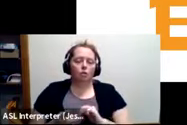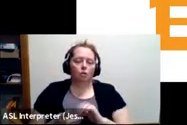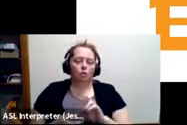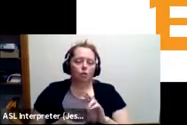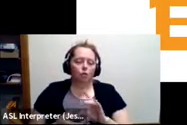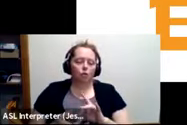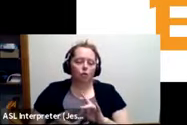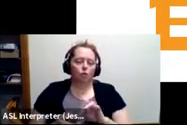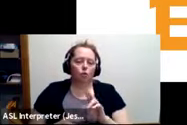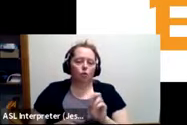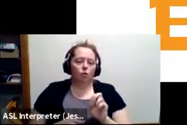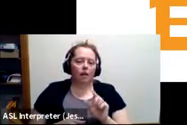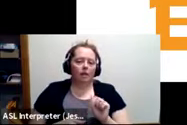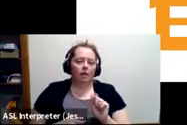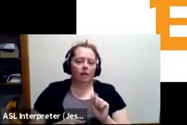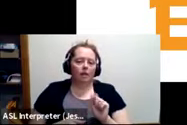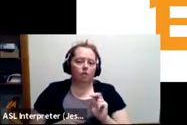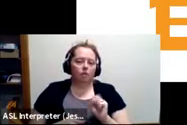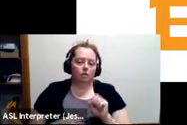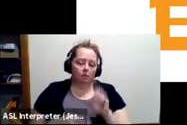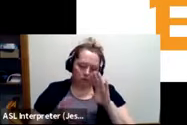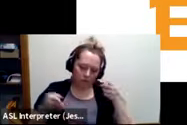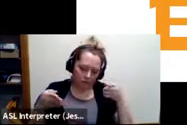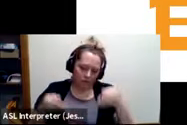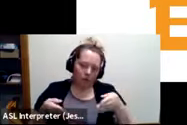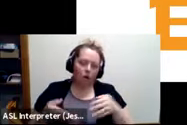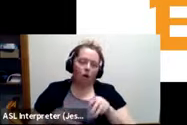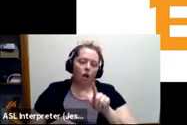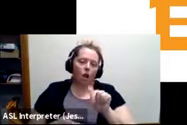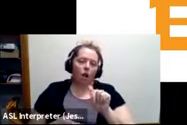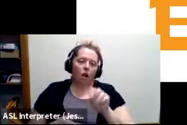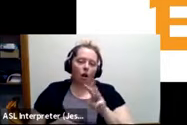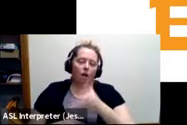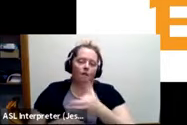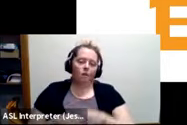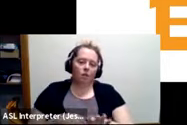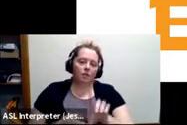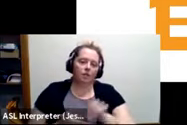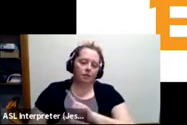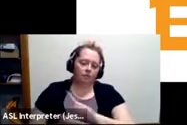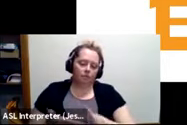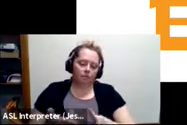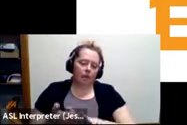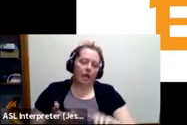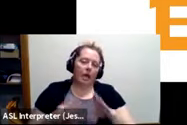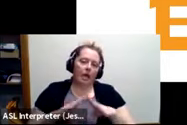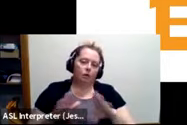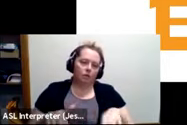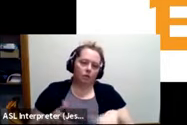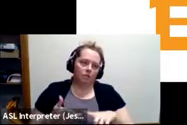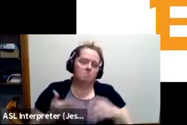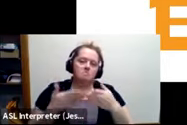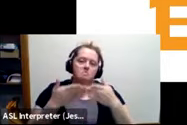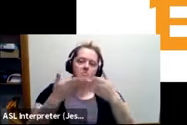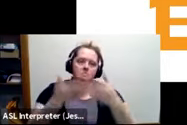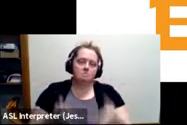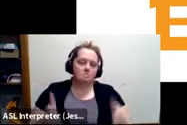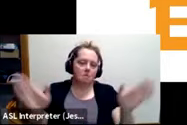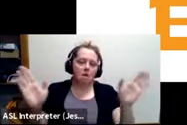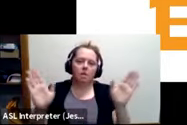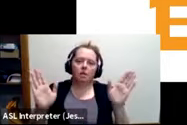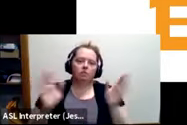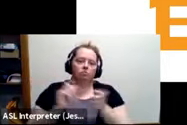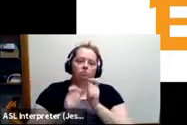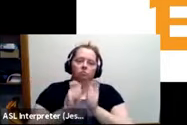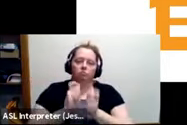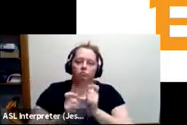enforcement against discrimination in housing, employment, public accommodations, and I'm just going to run through a few of the protections that